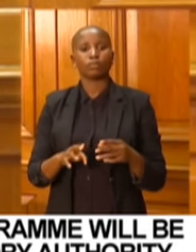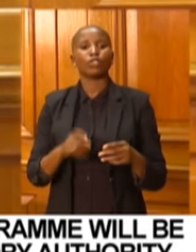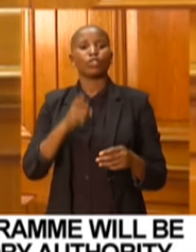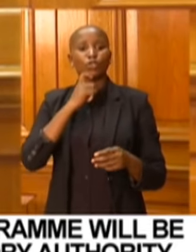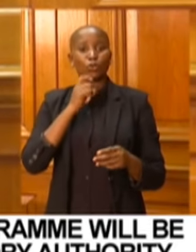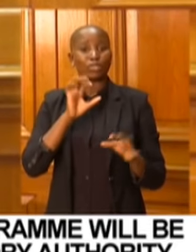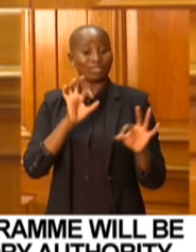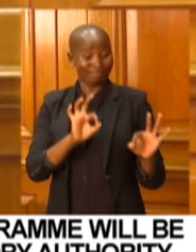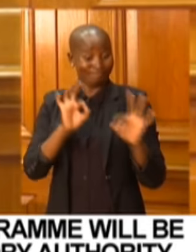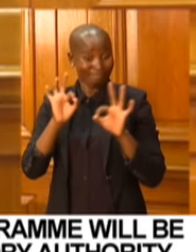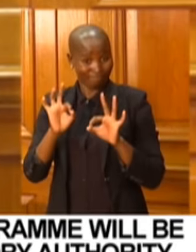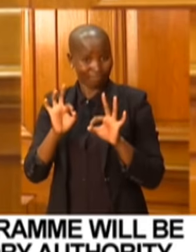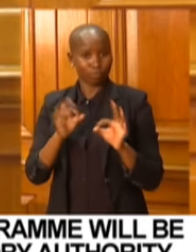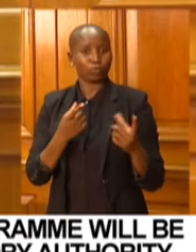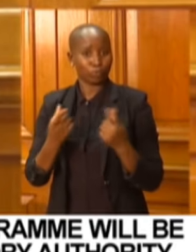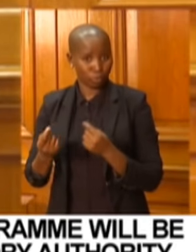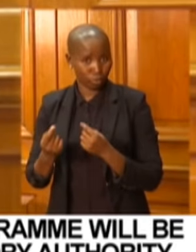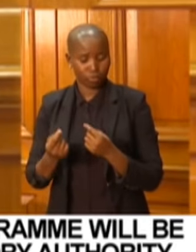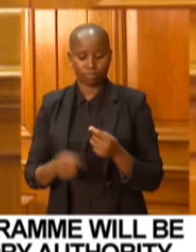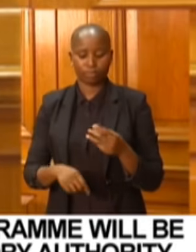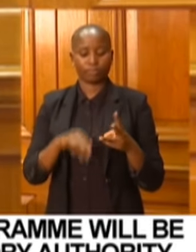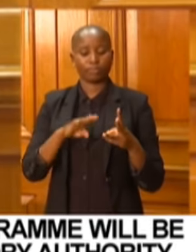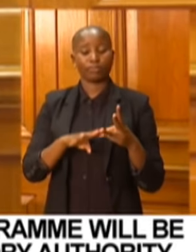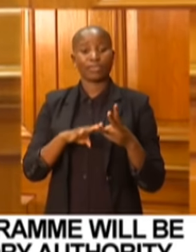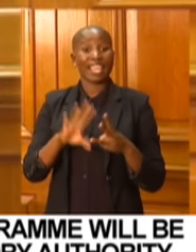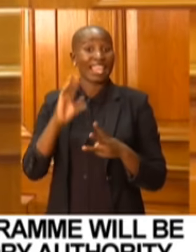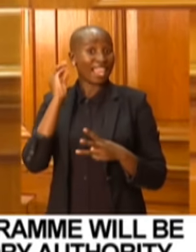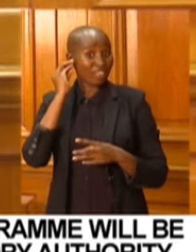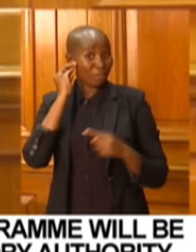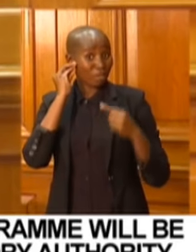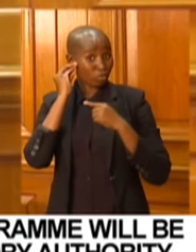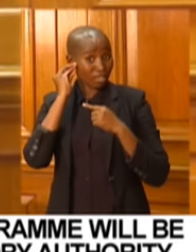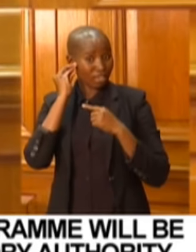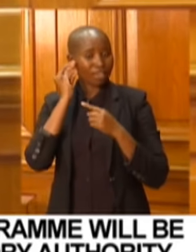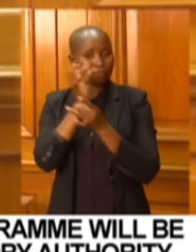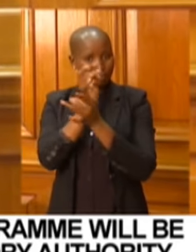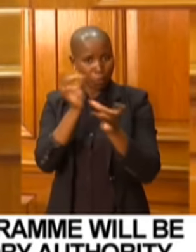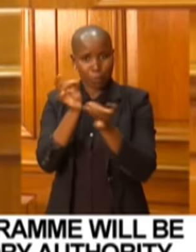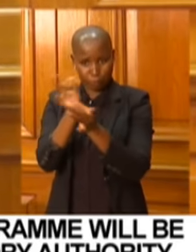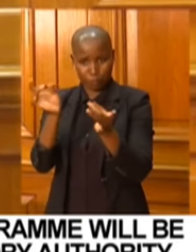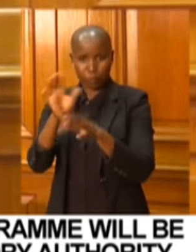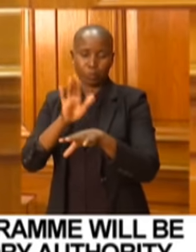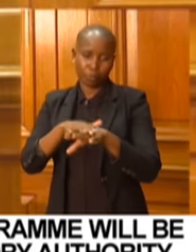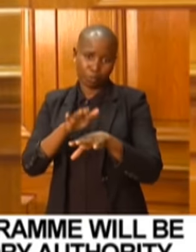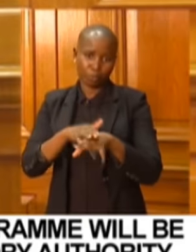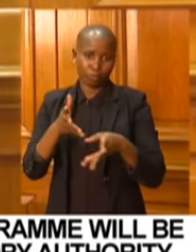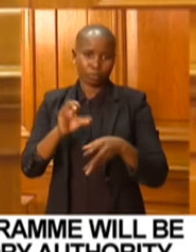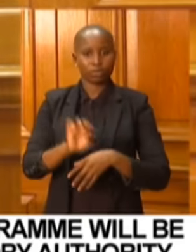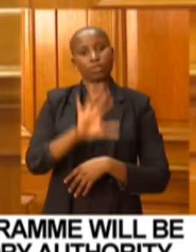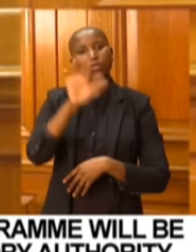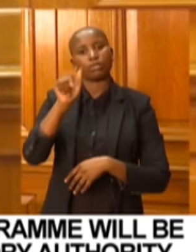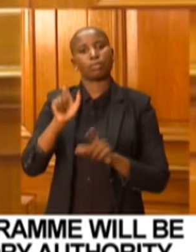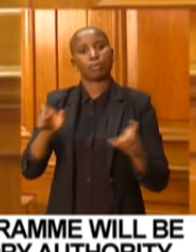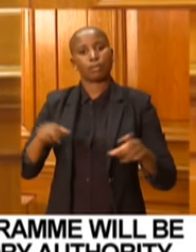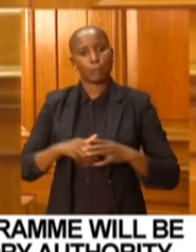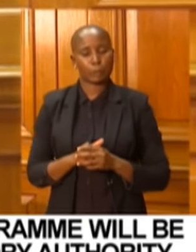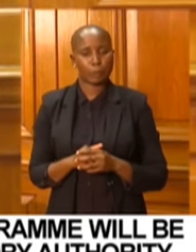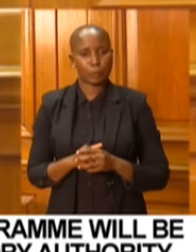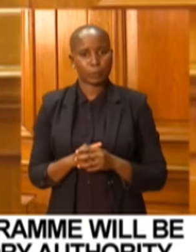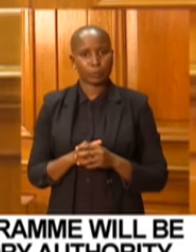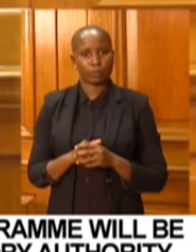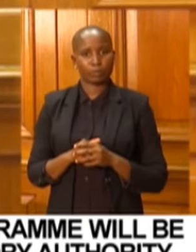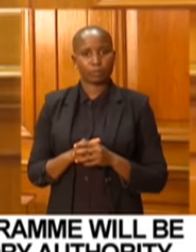and that information is made available to South Africans. I call on all South Africans